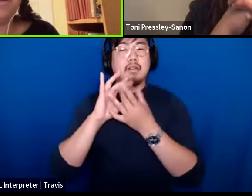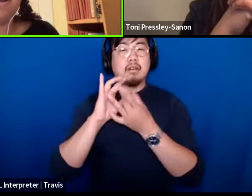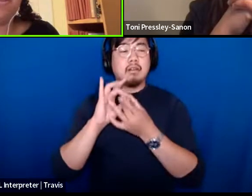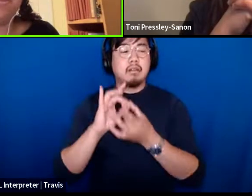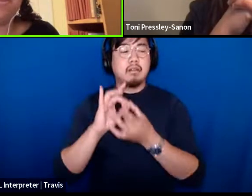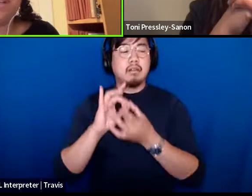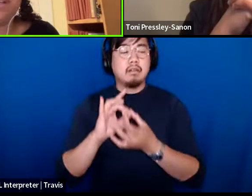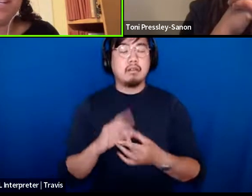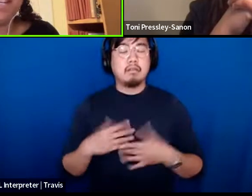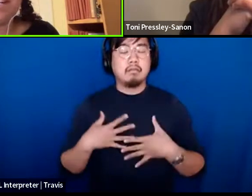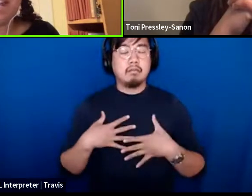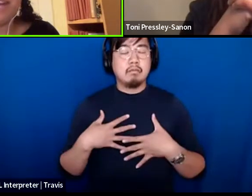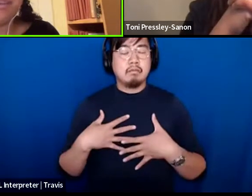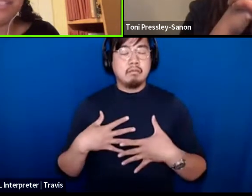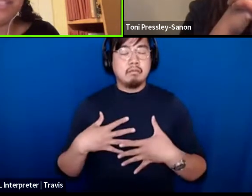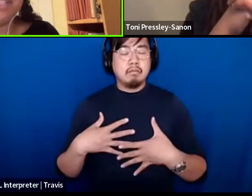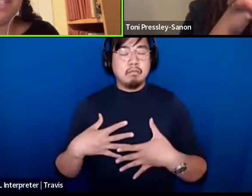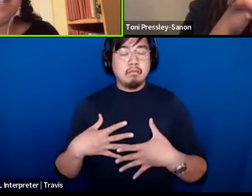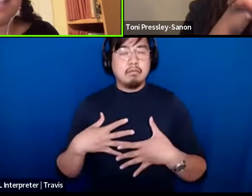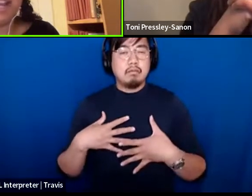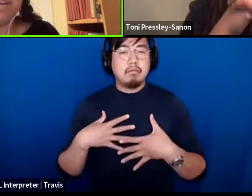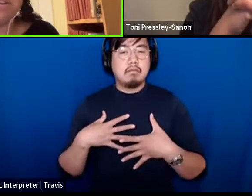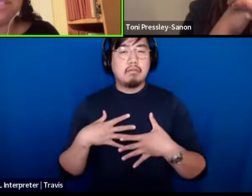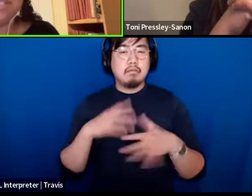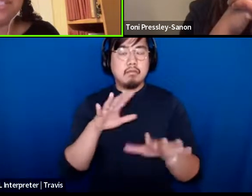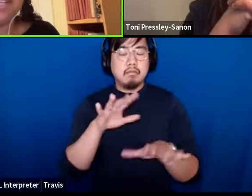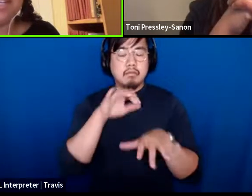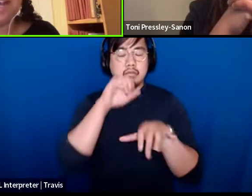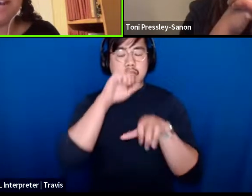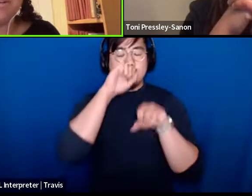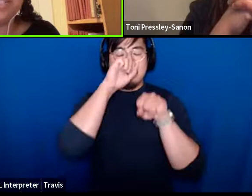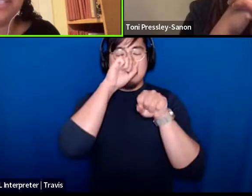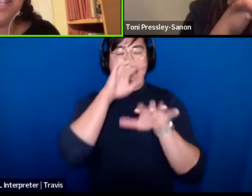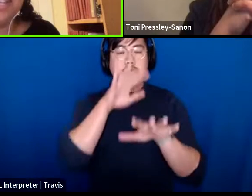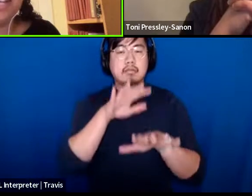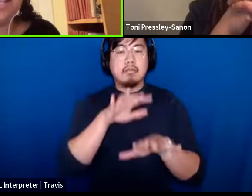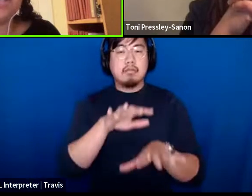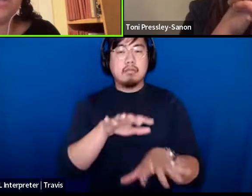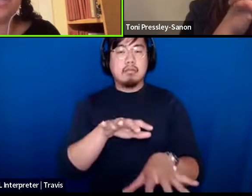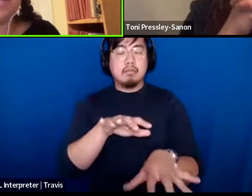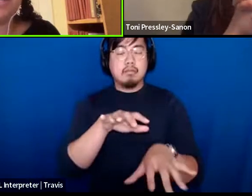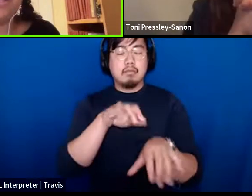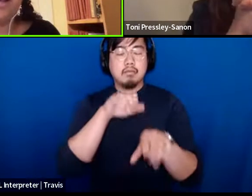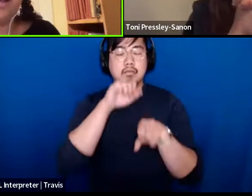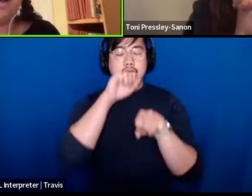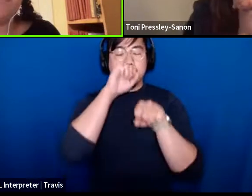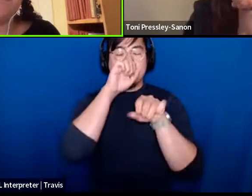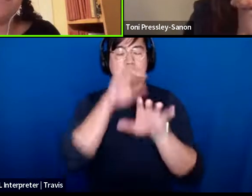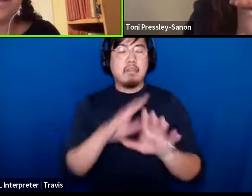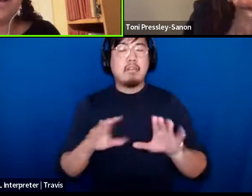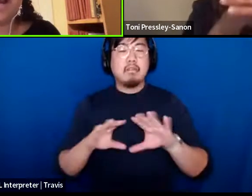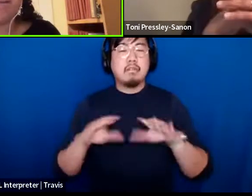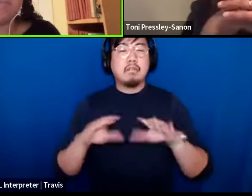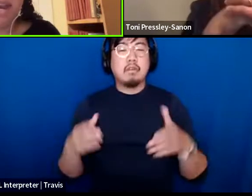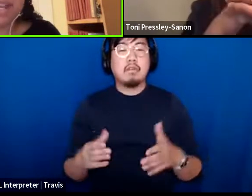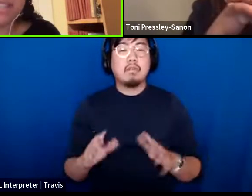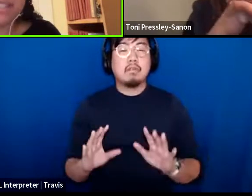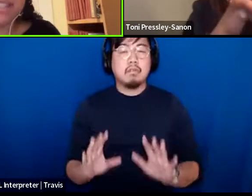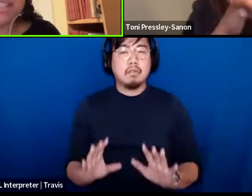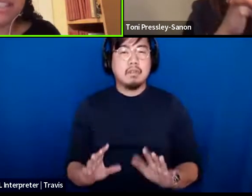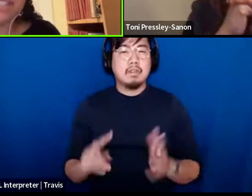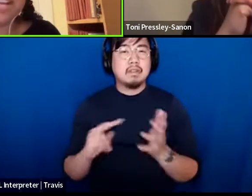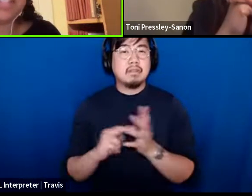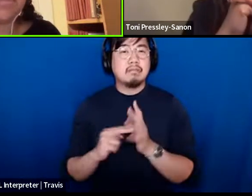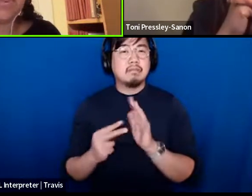rhythm of in and out, in and out, in and out, so that our